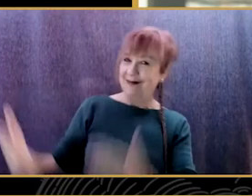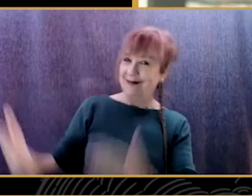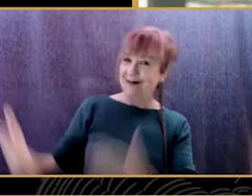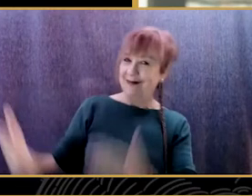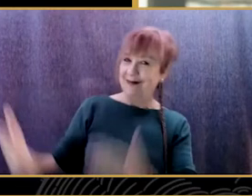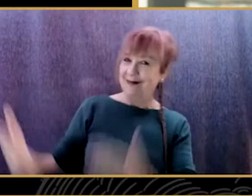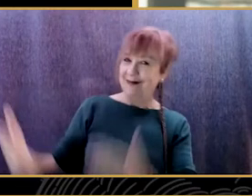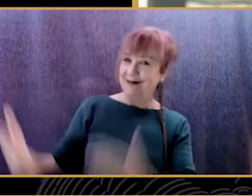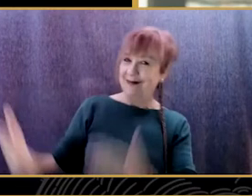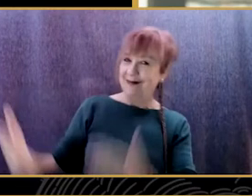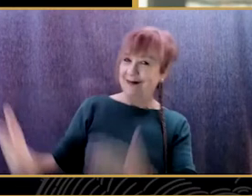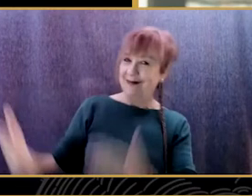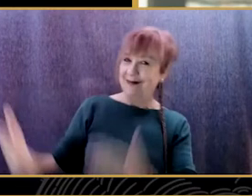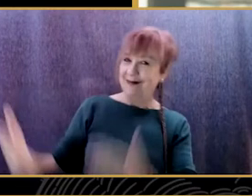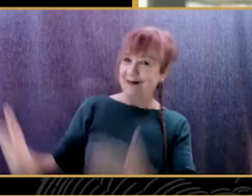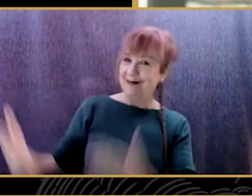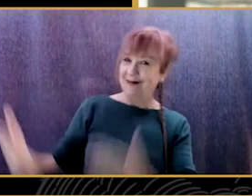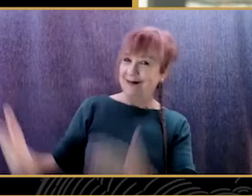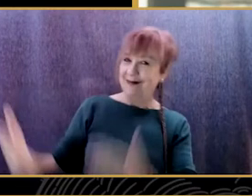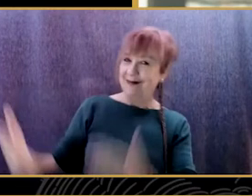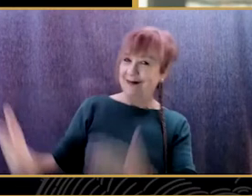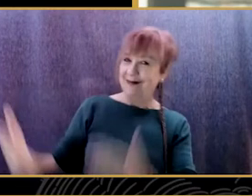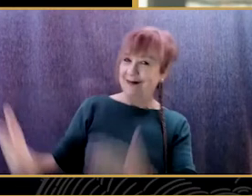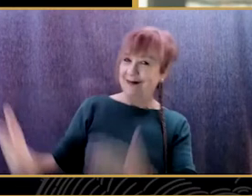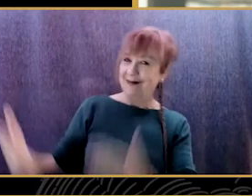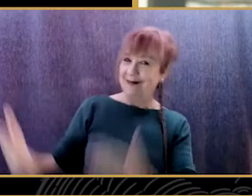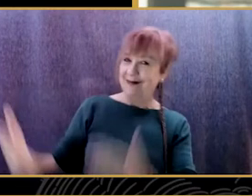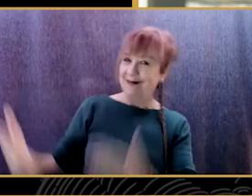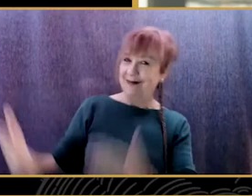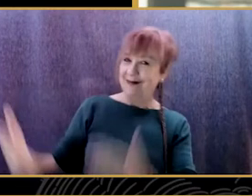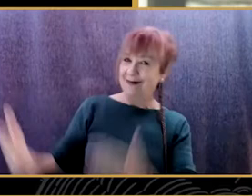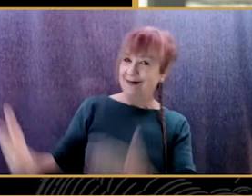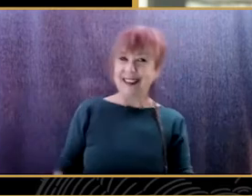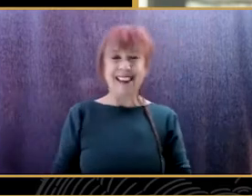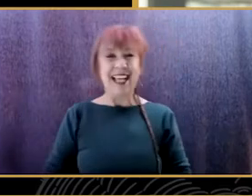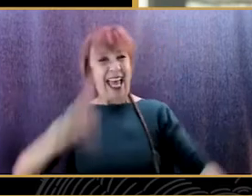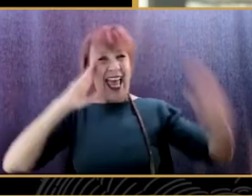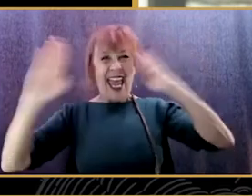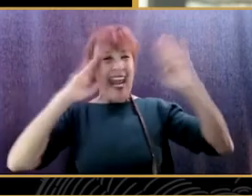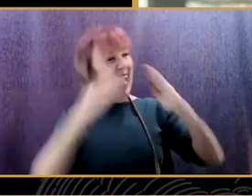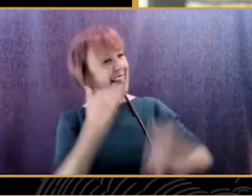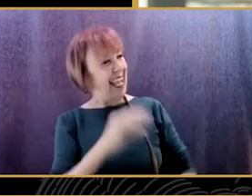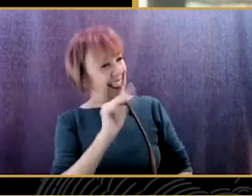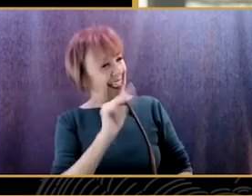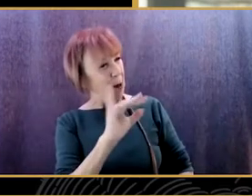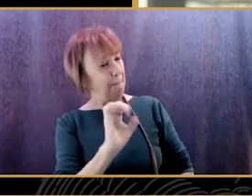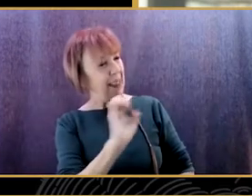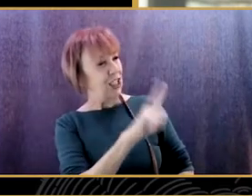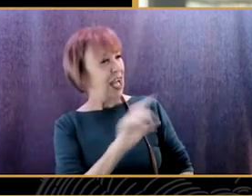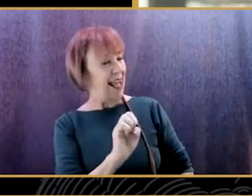Charles speaks from inside the Poetry Foundation Building with the garden in view in the background. Hey, and thanks, Michelle,